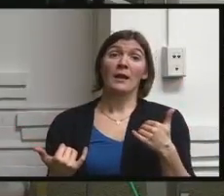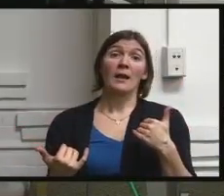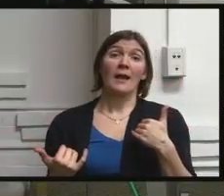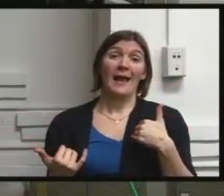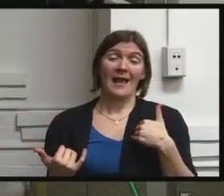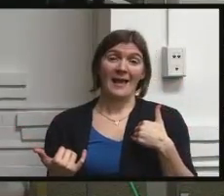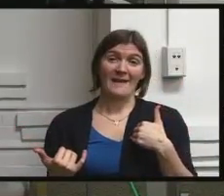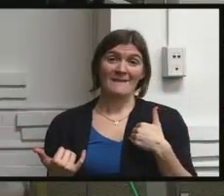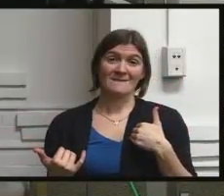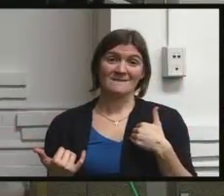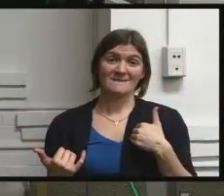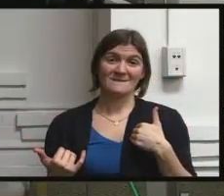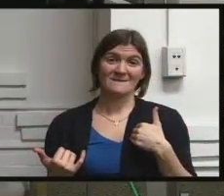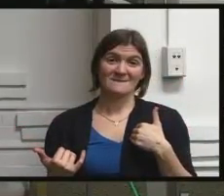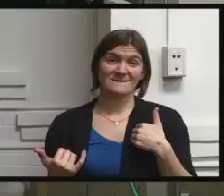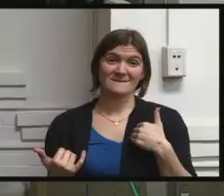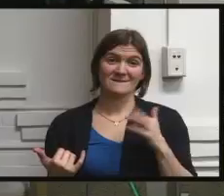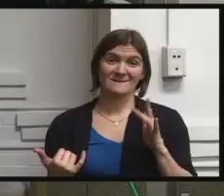holiday